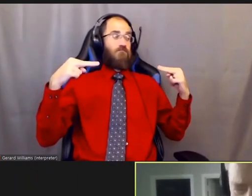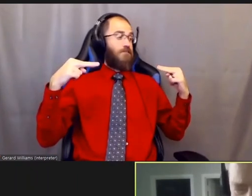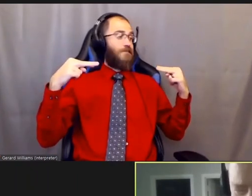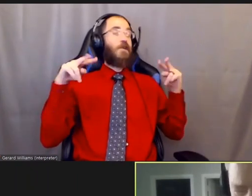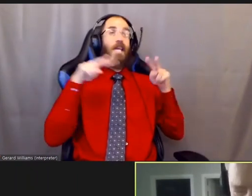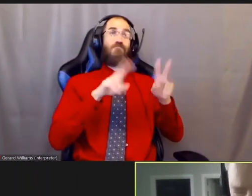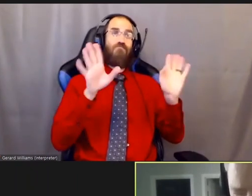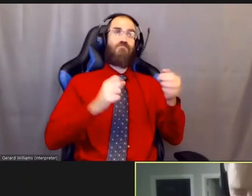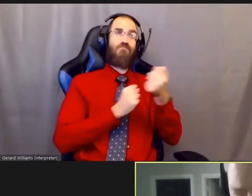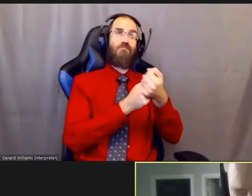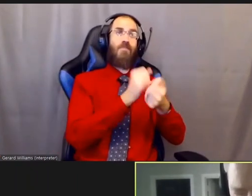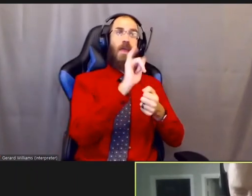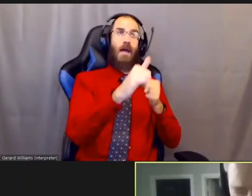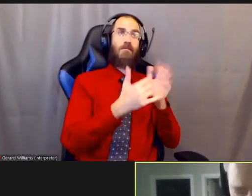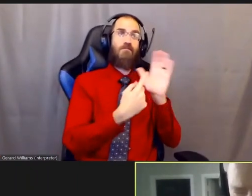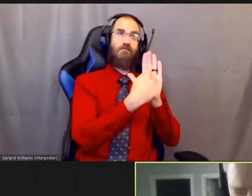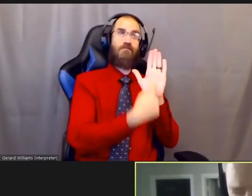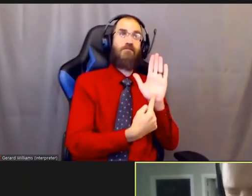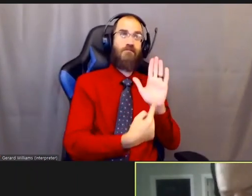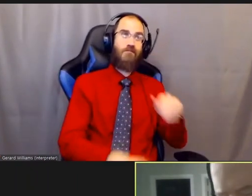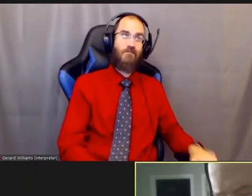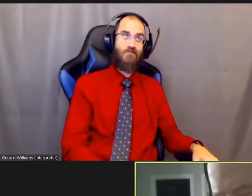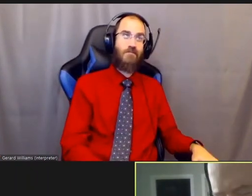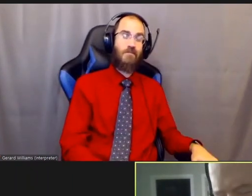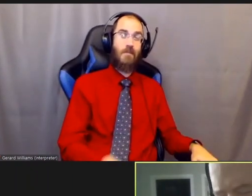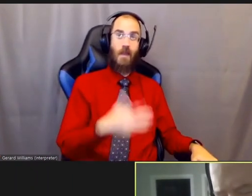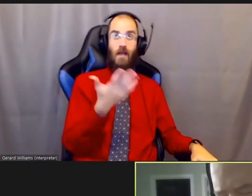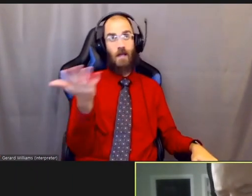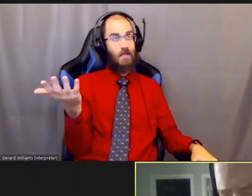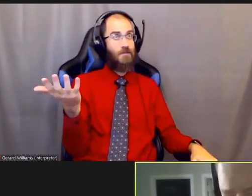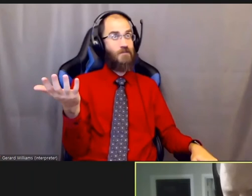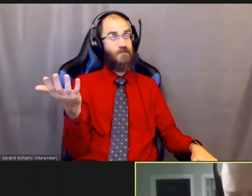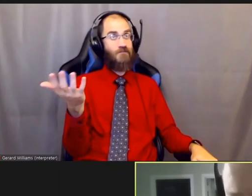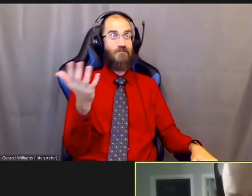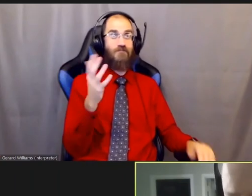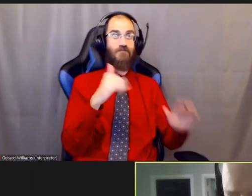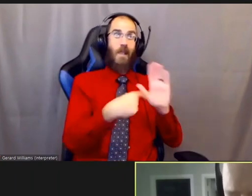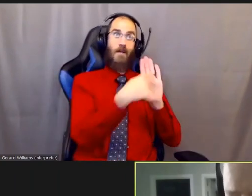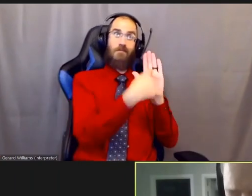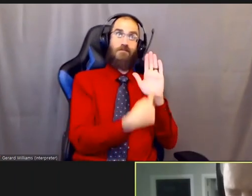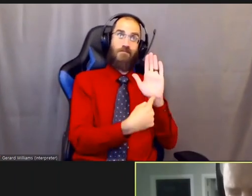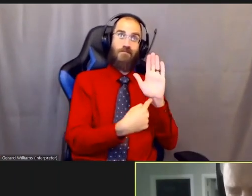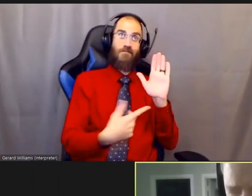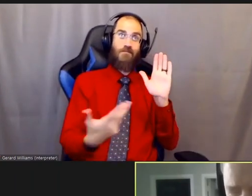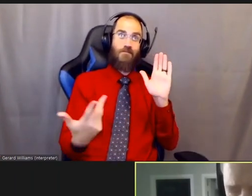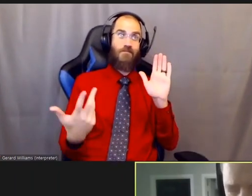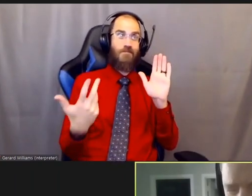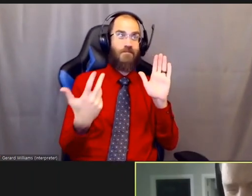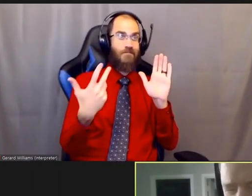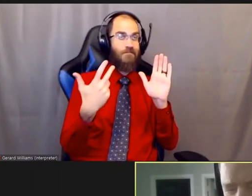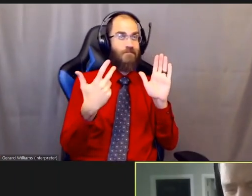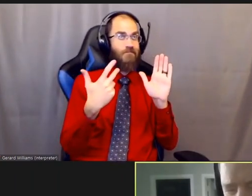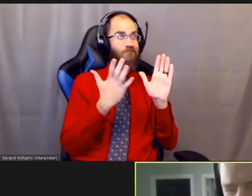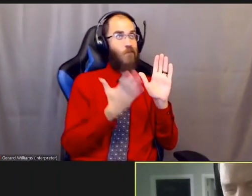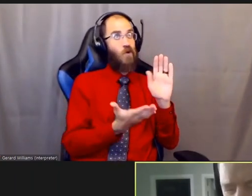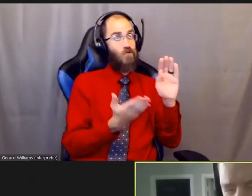can subscribe to. And thus, those are the recommendations that ultimately